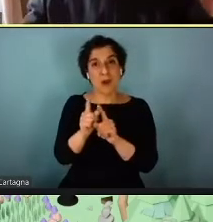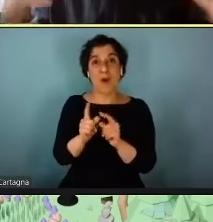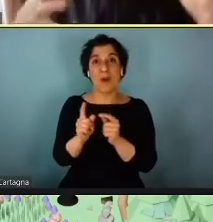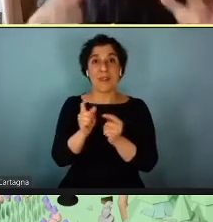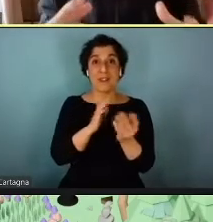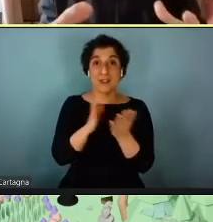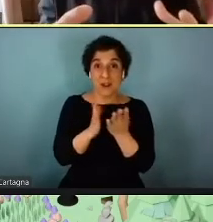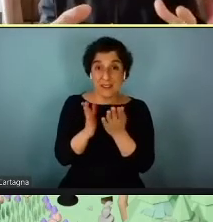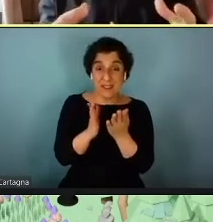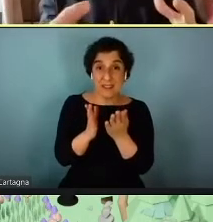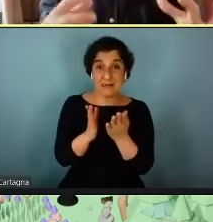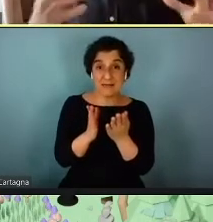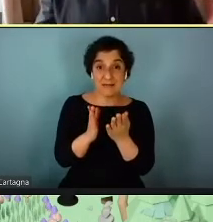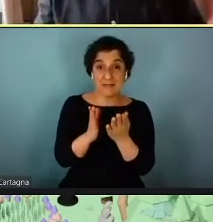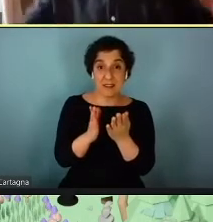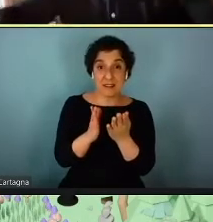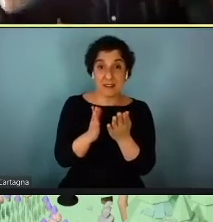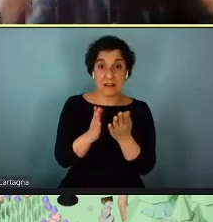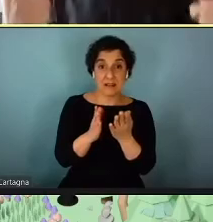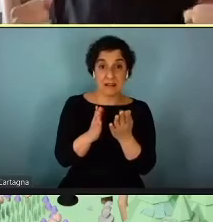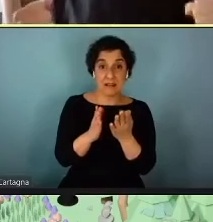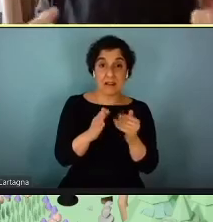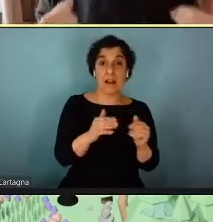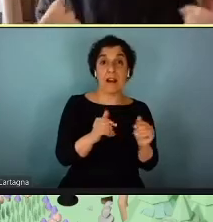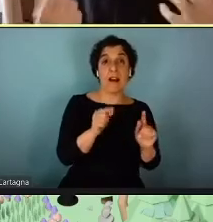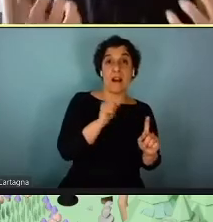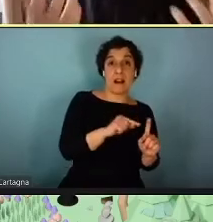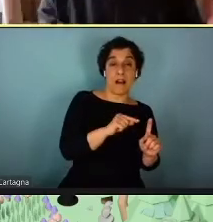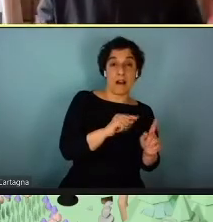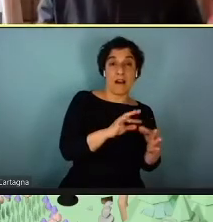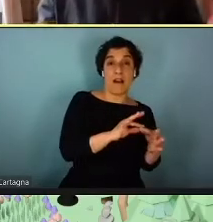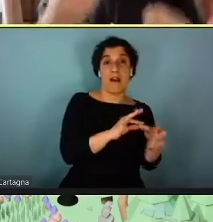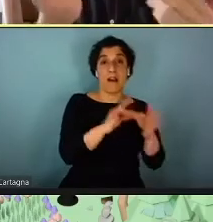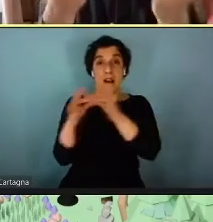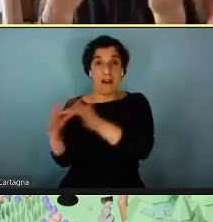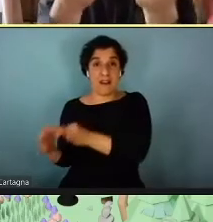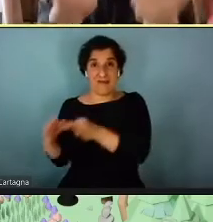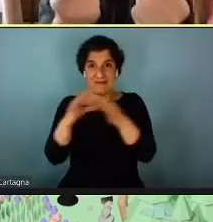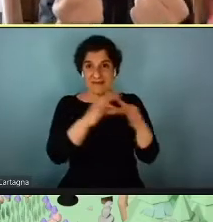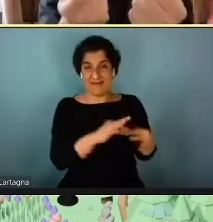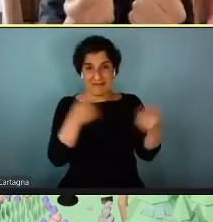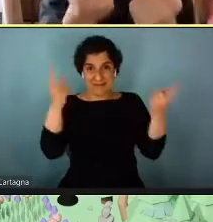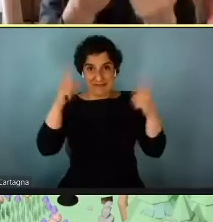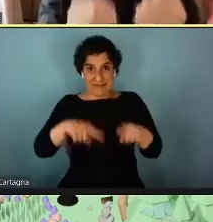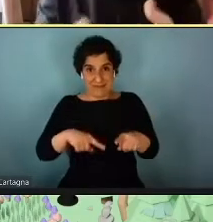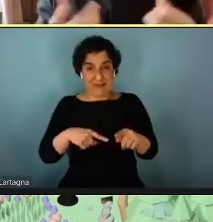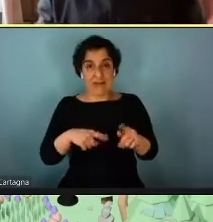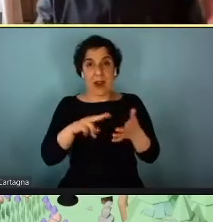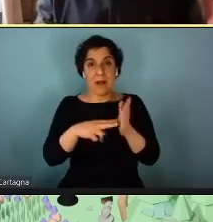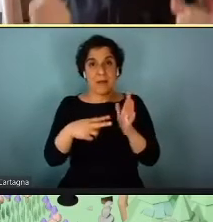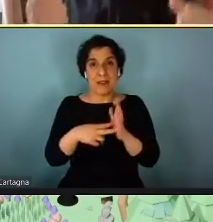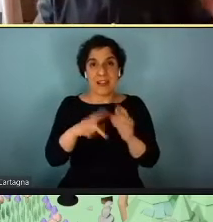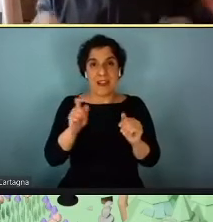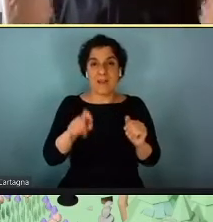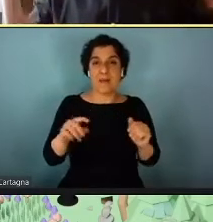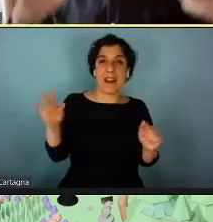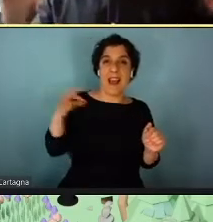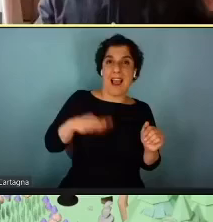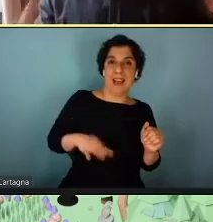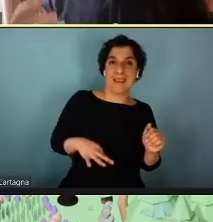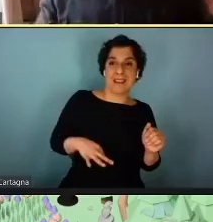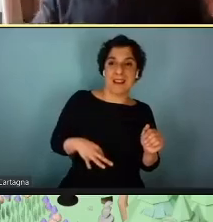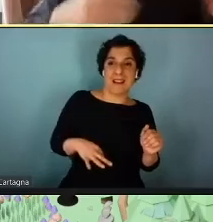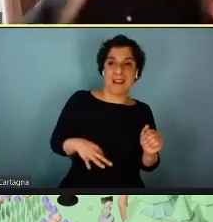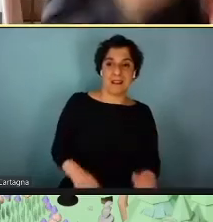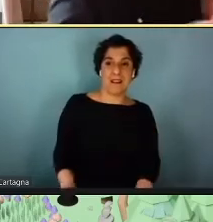will bring these pods need to engage the community, meaning that they need to be an asset to, I'm going to go to my